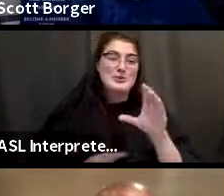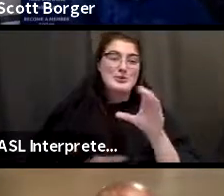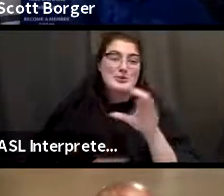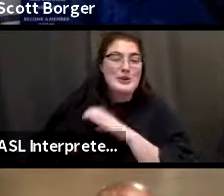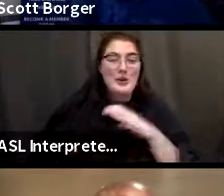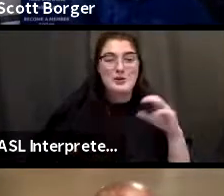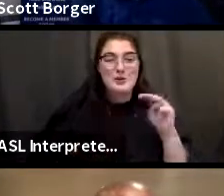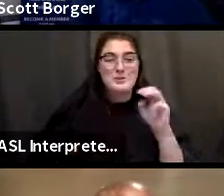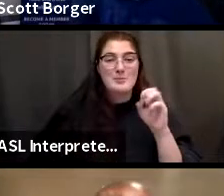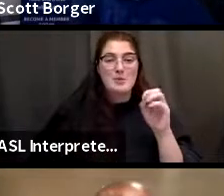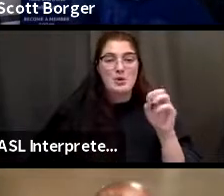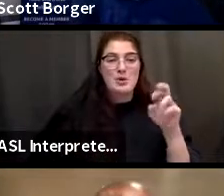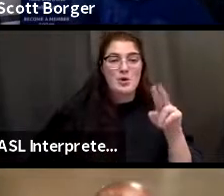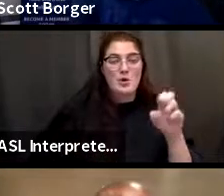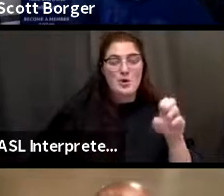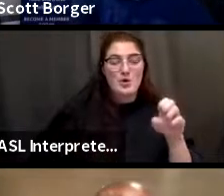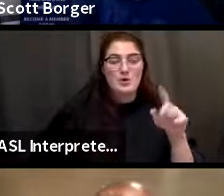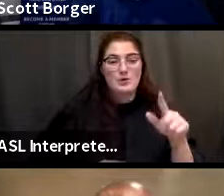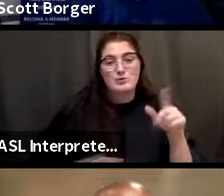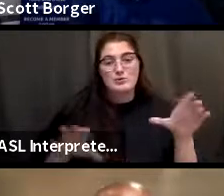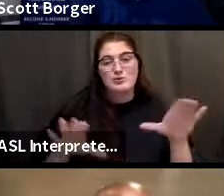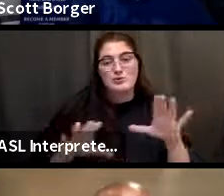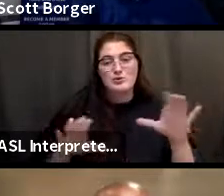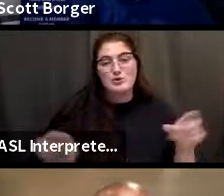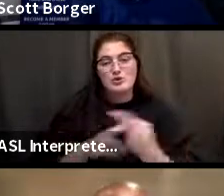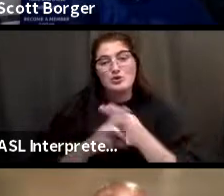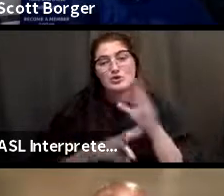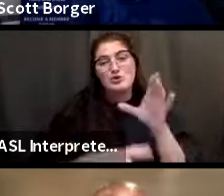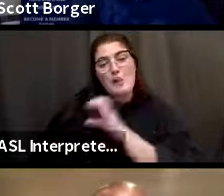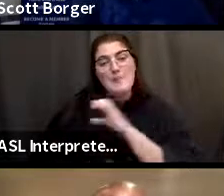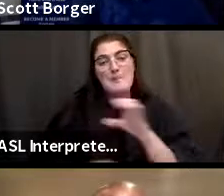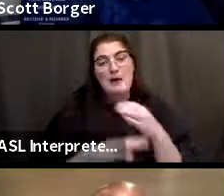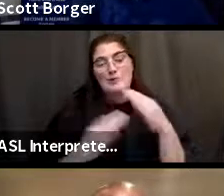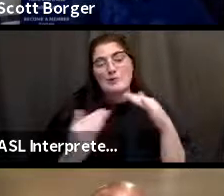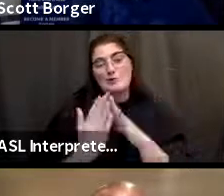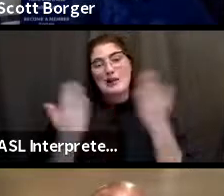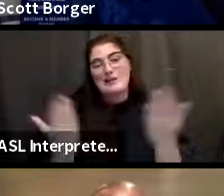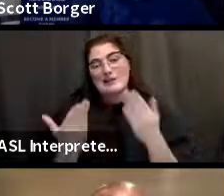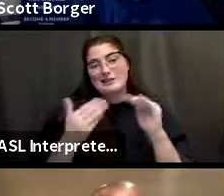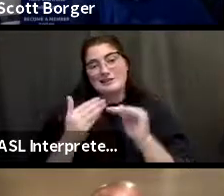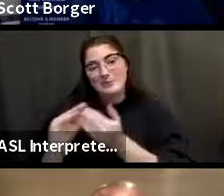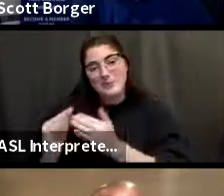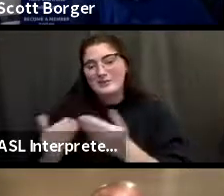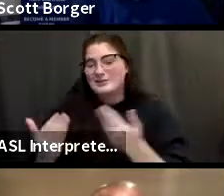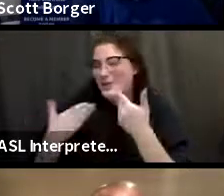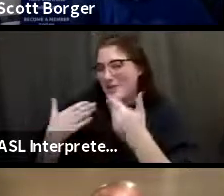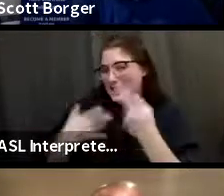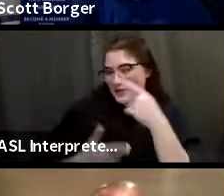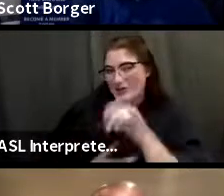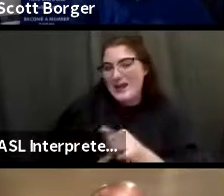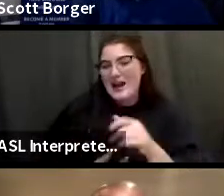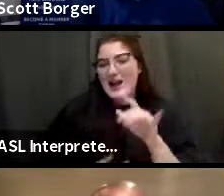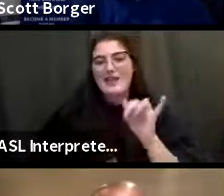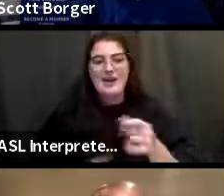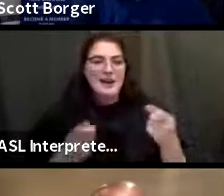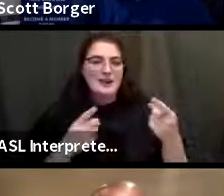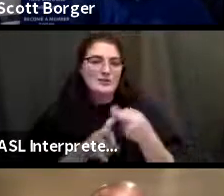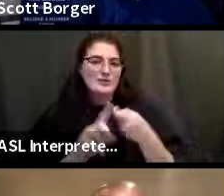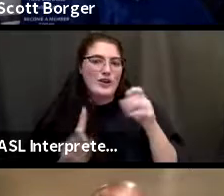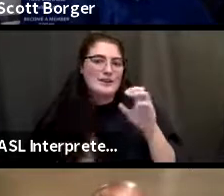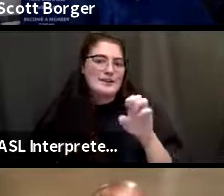to address this particular property and others within our neighborhood. So thank you for that. And that comes from Mr. Ian